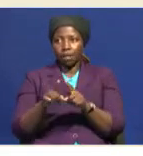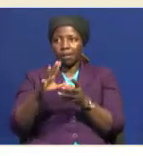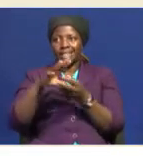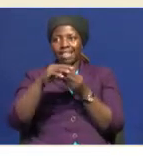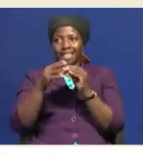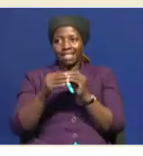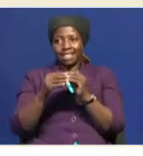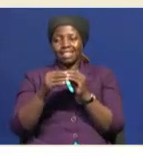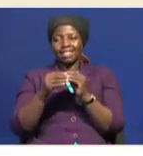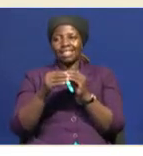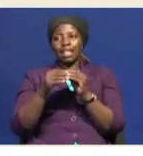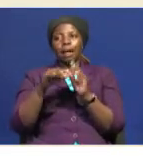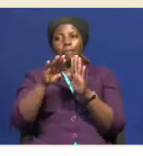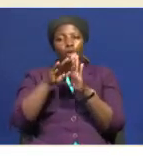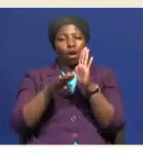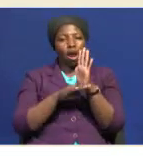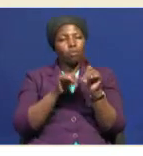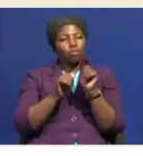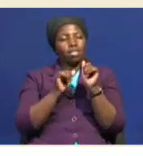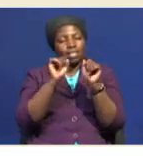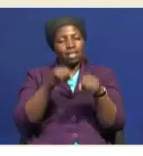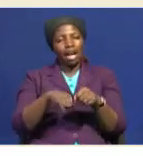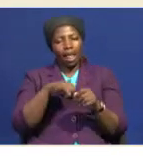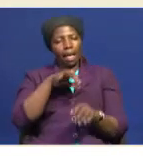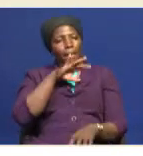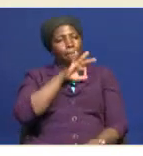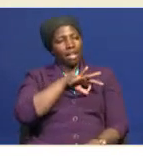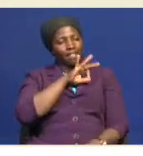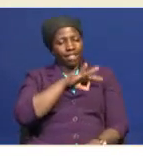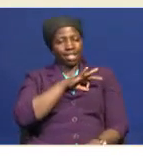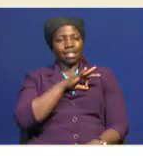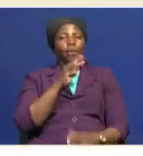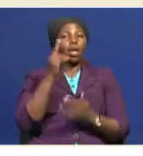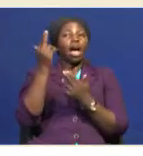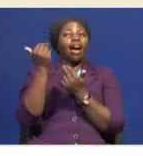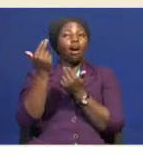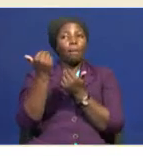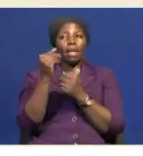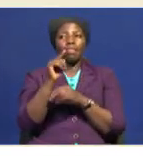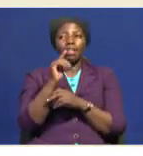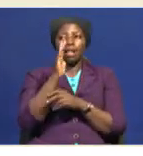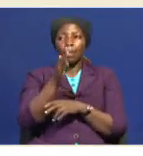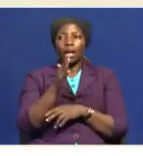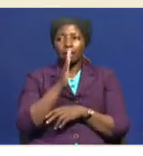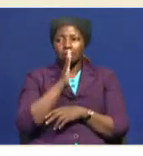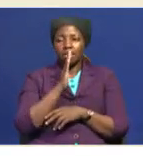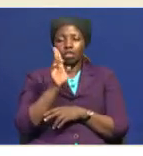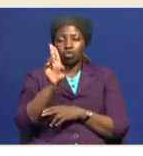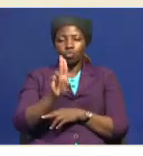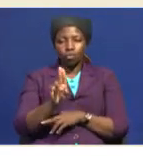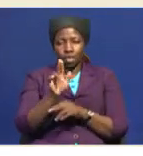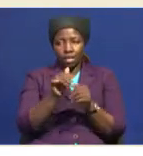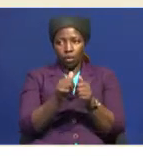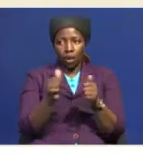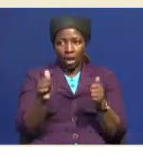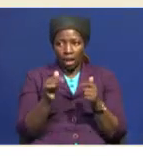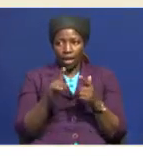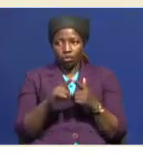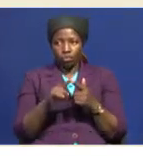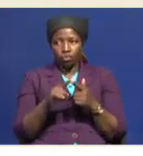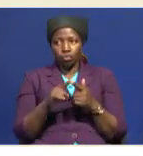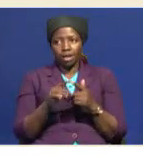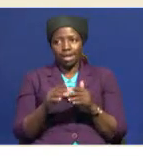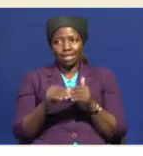create interventions that would be very beneficial, and we are hoping it will be well utilized to